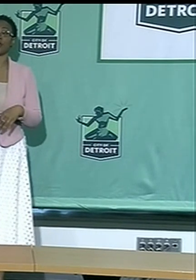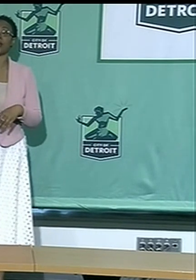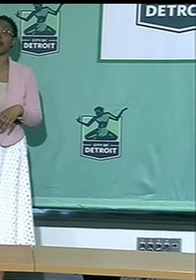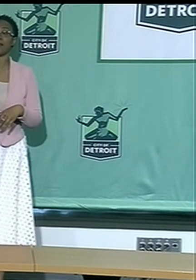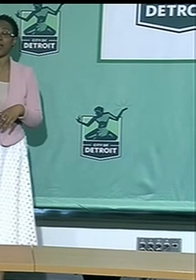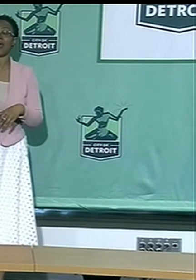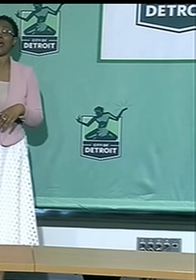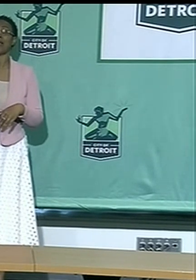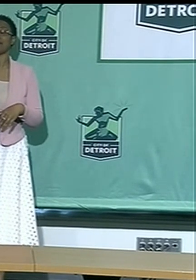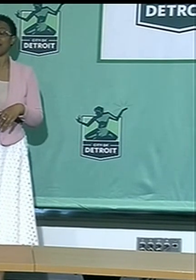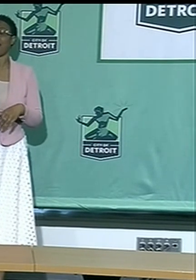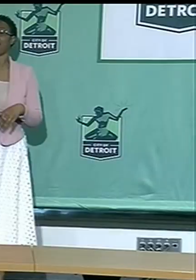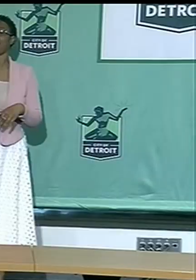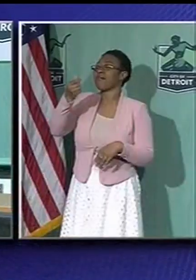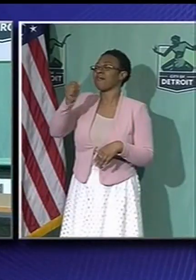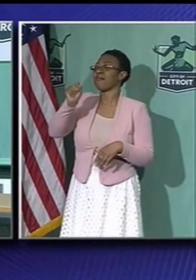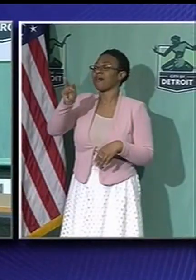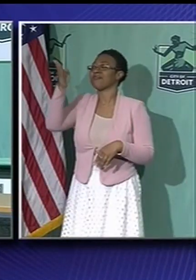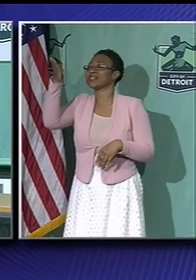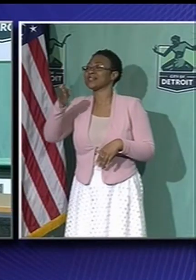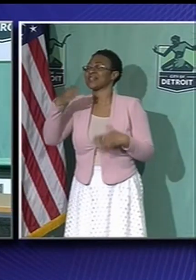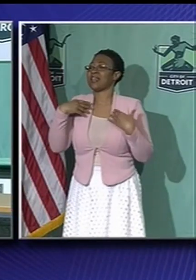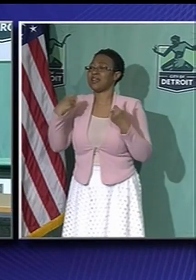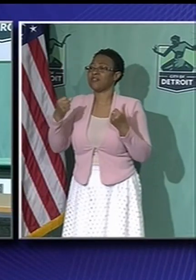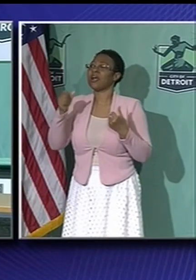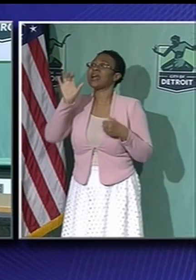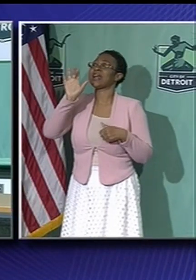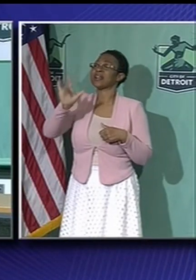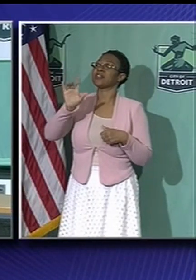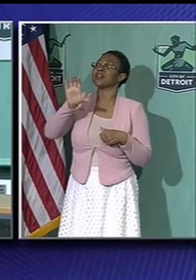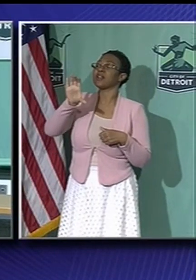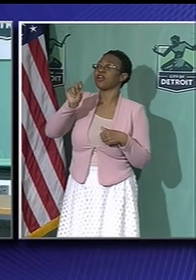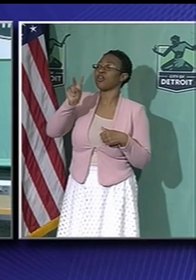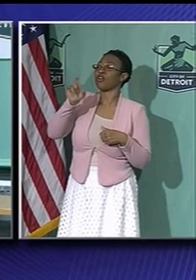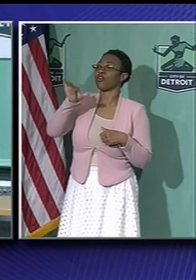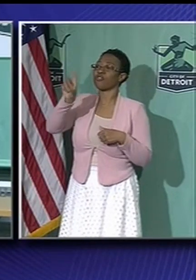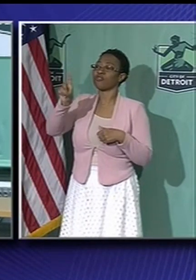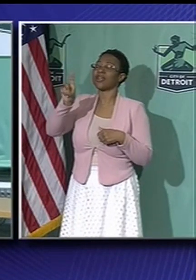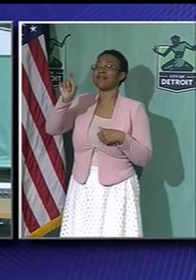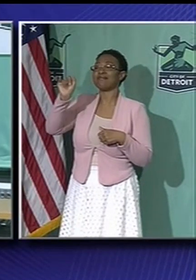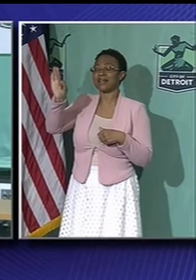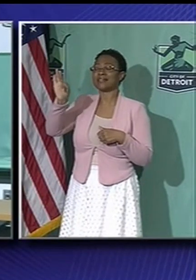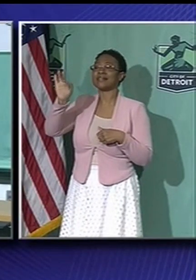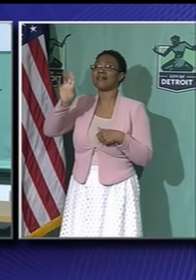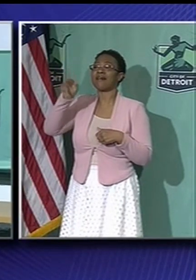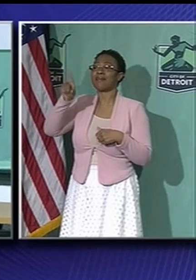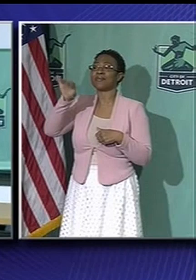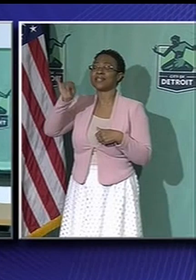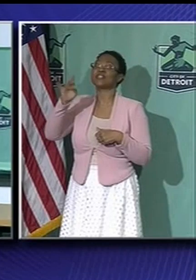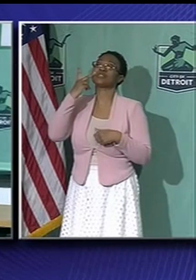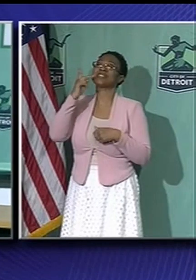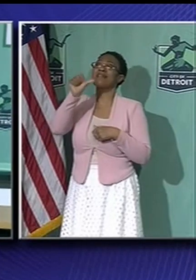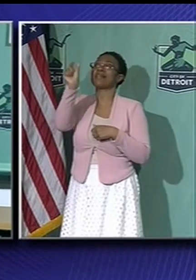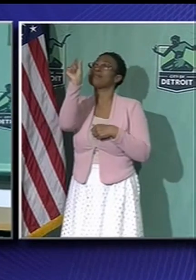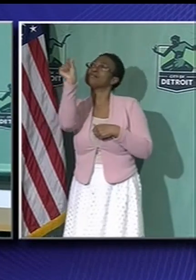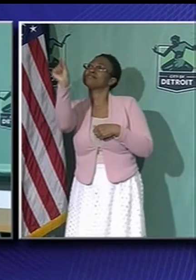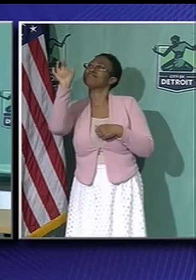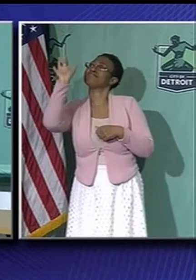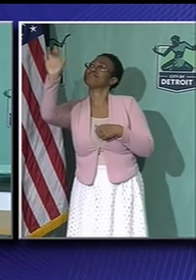detroitmi.gov/health, and click on the COVID-19 updates, and then click on the dashboard, you'll find another tab for nursing